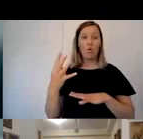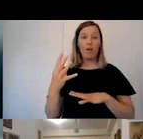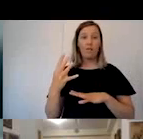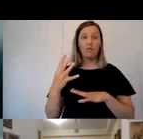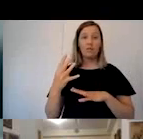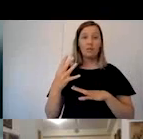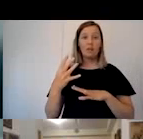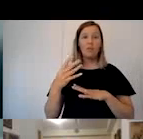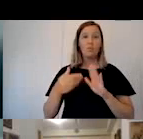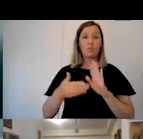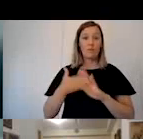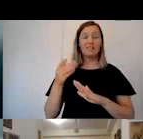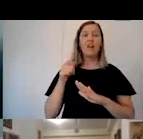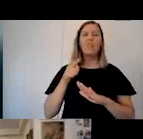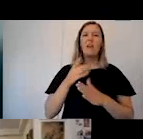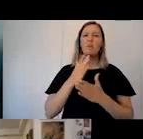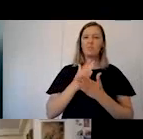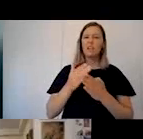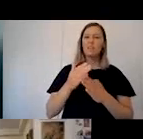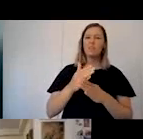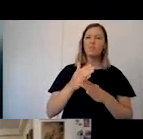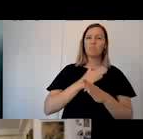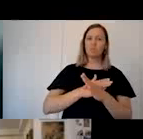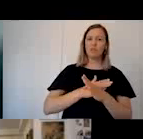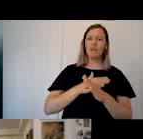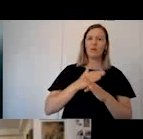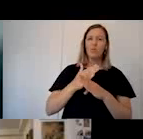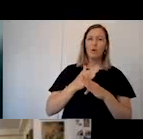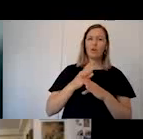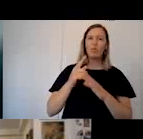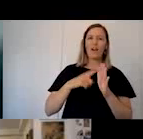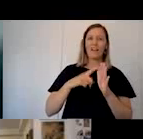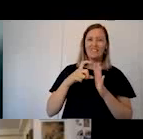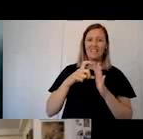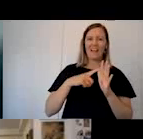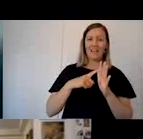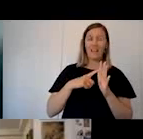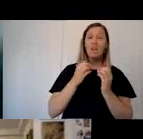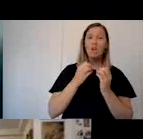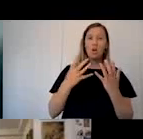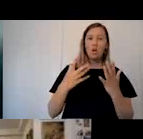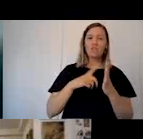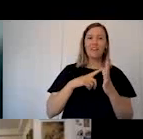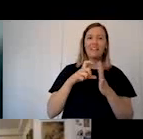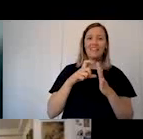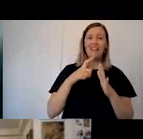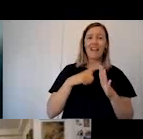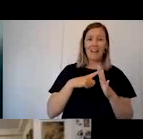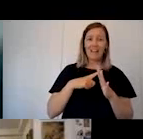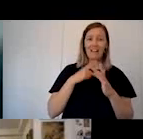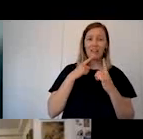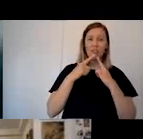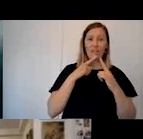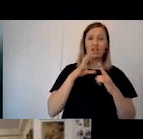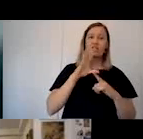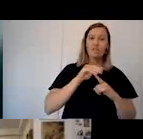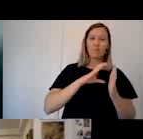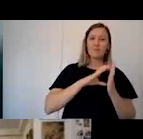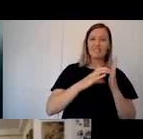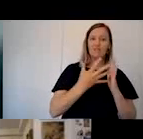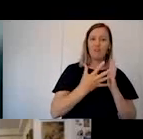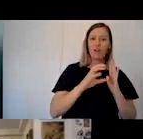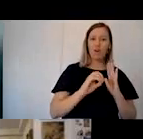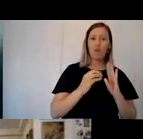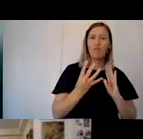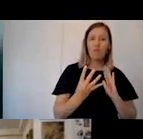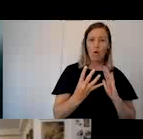the precursor for the ADA, and much of the ADA comes out of Section 504. But